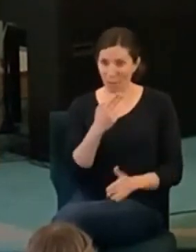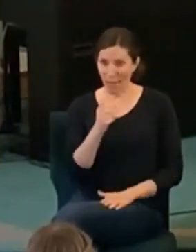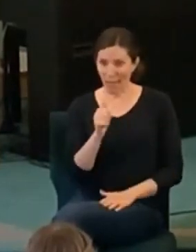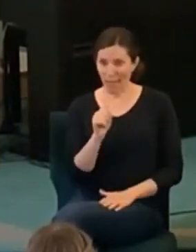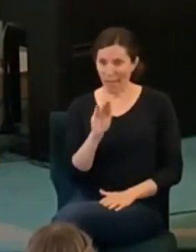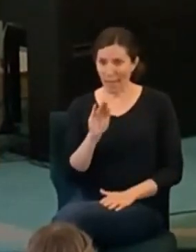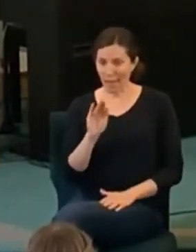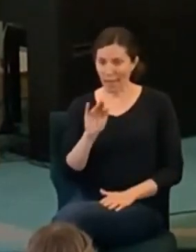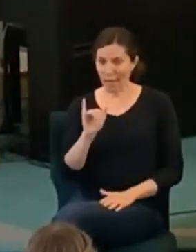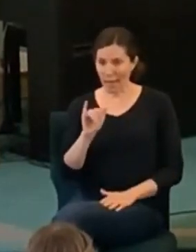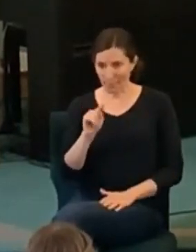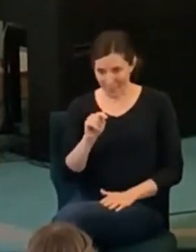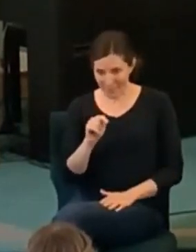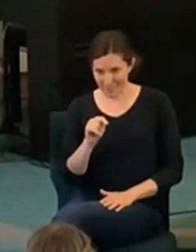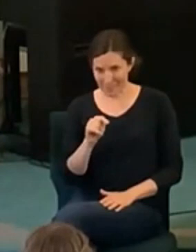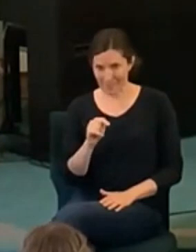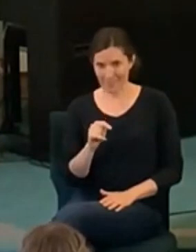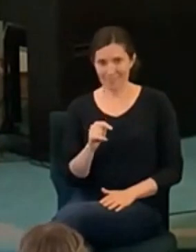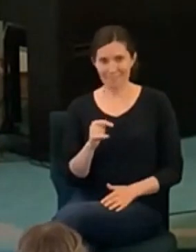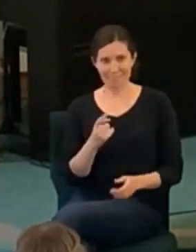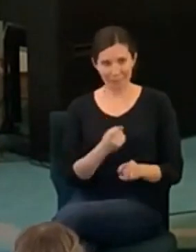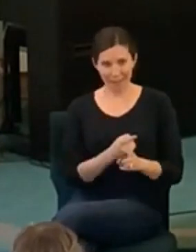sin no more.